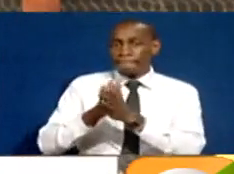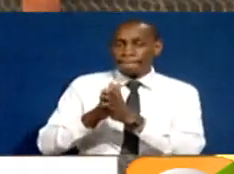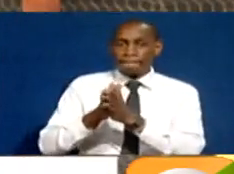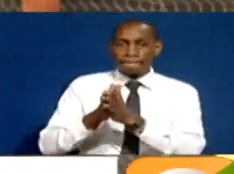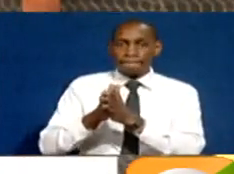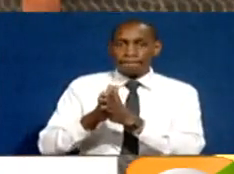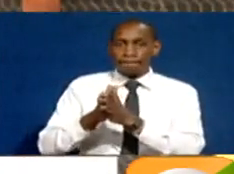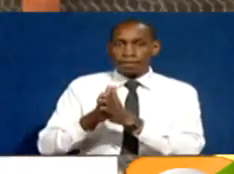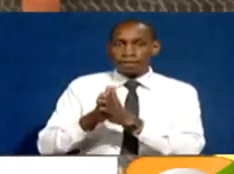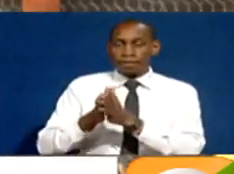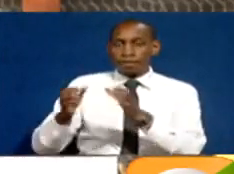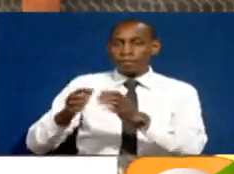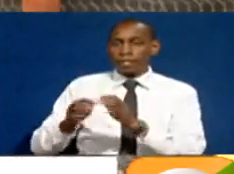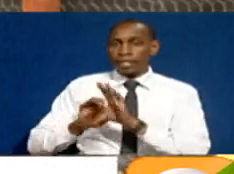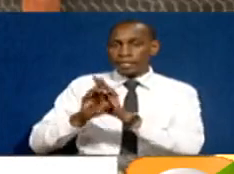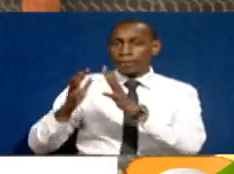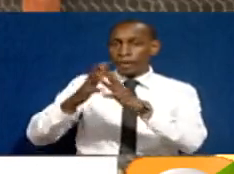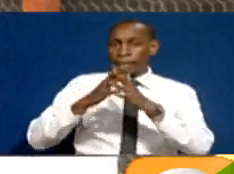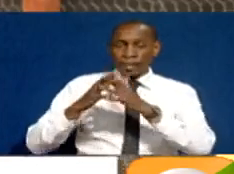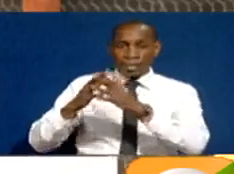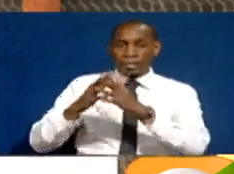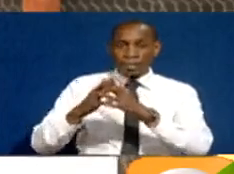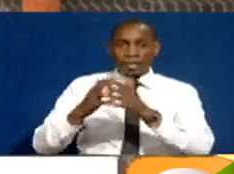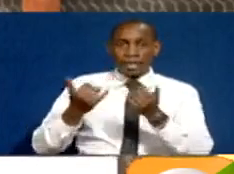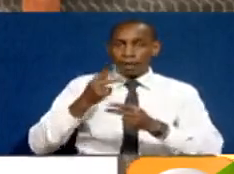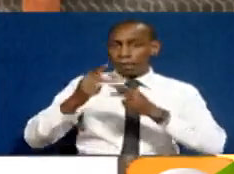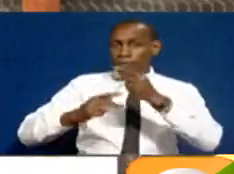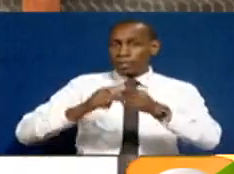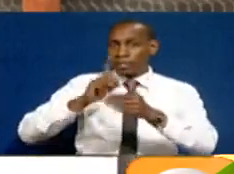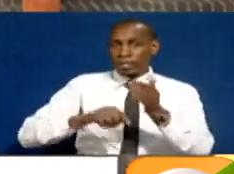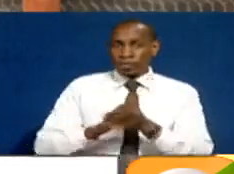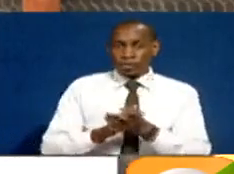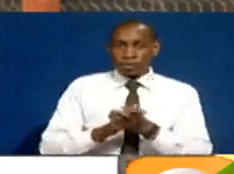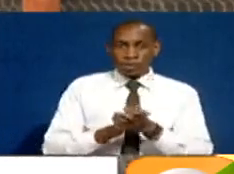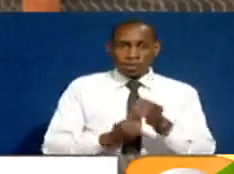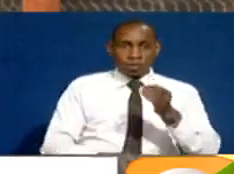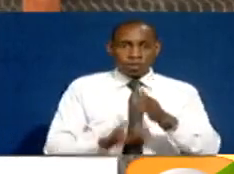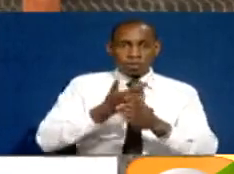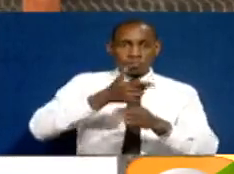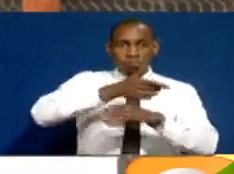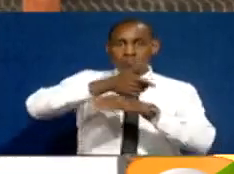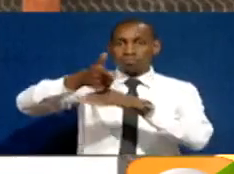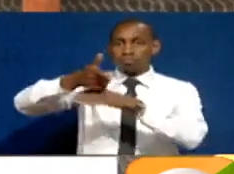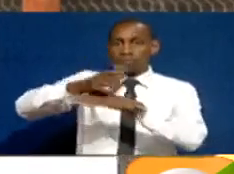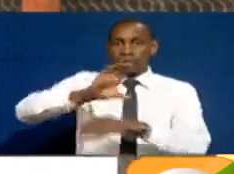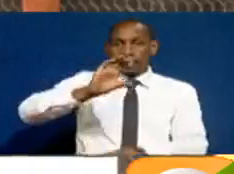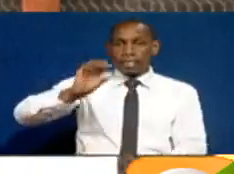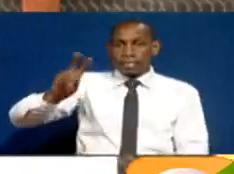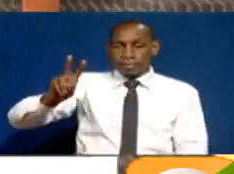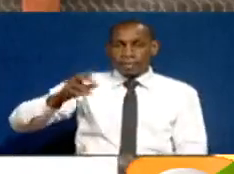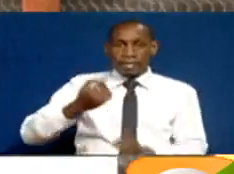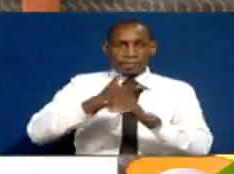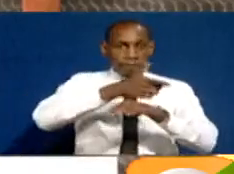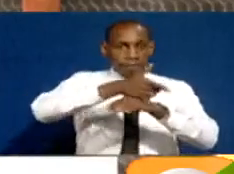adoptees, especially in the US. I'm in the process of installing cameras here, both CCTV and